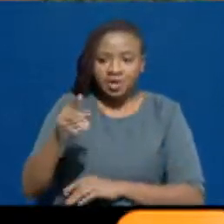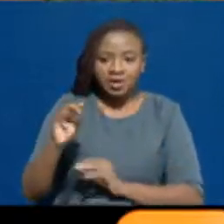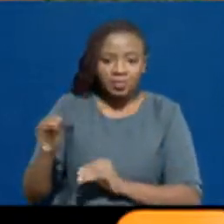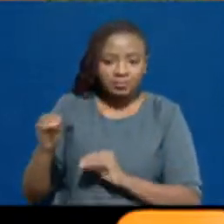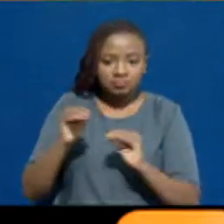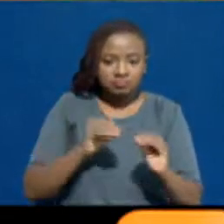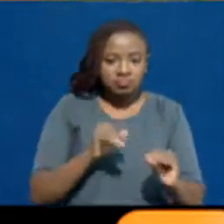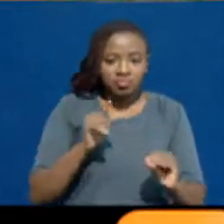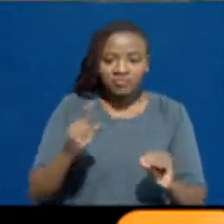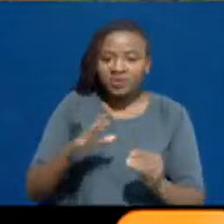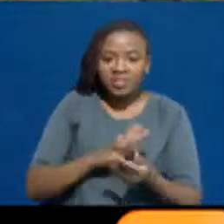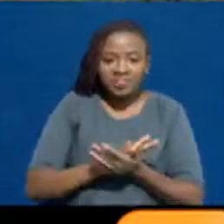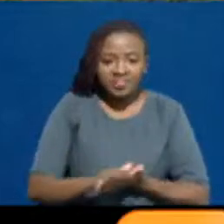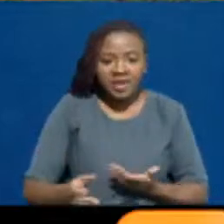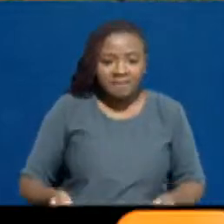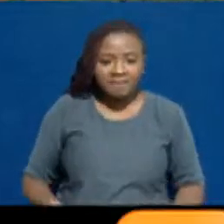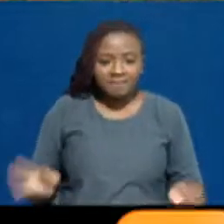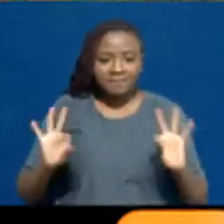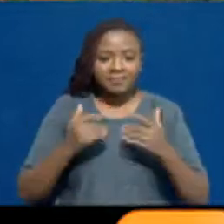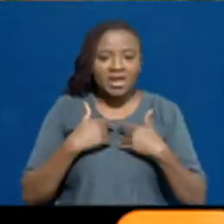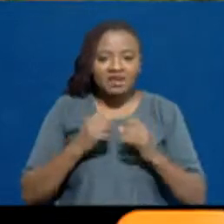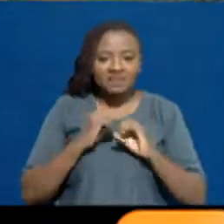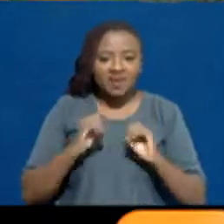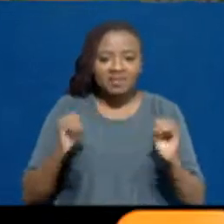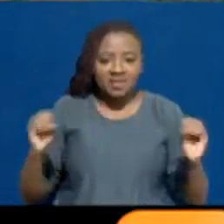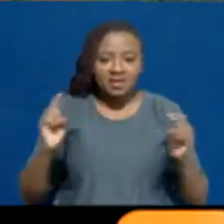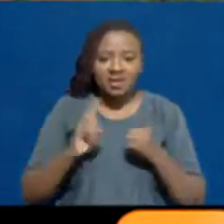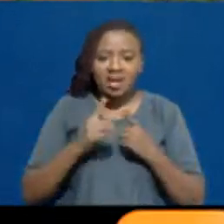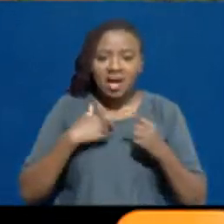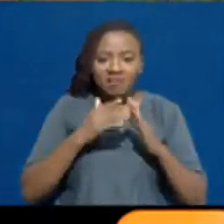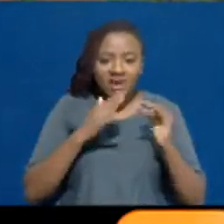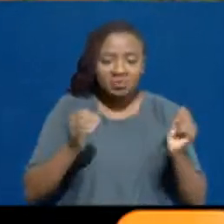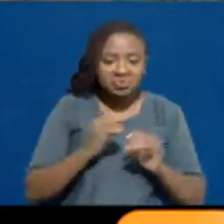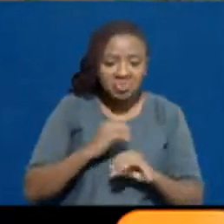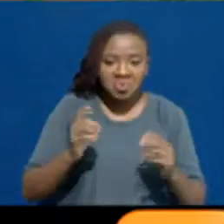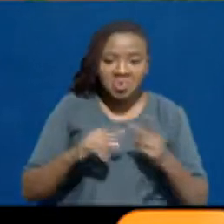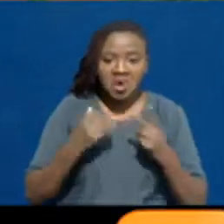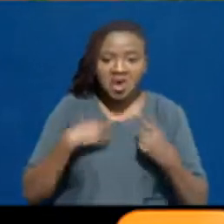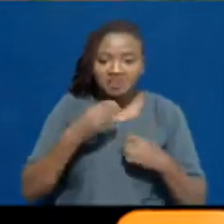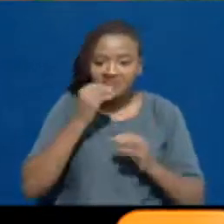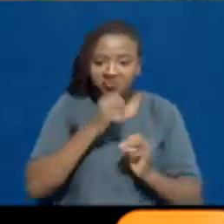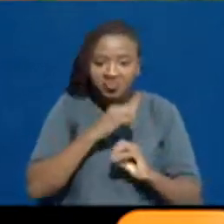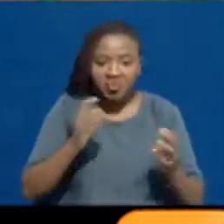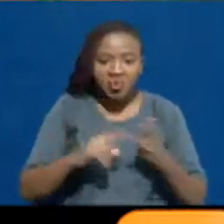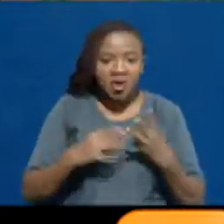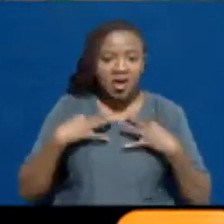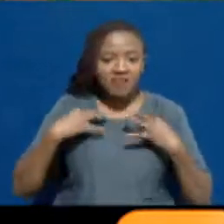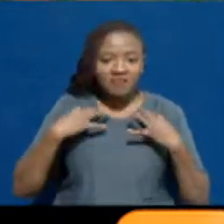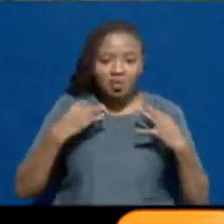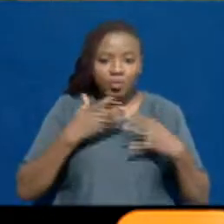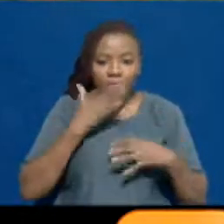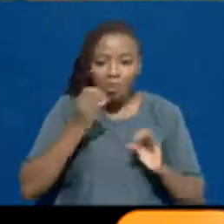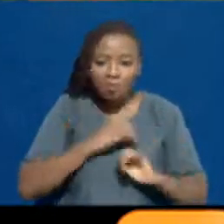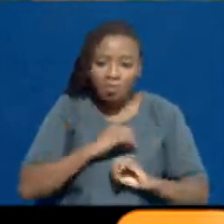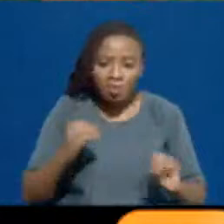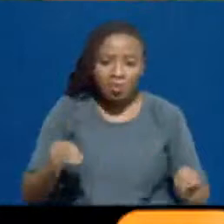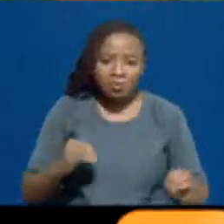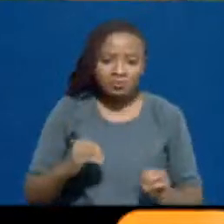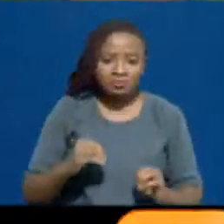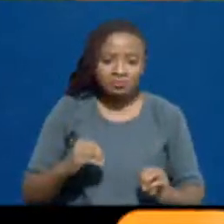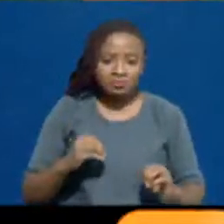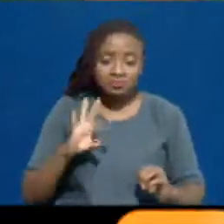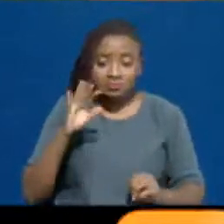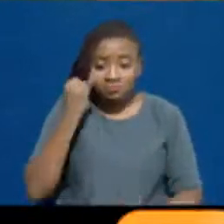that they've carried with them. They don't have shelter, they don't have food, they don't have any clothing, warm clothing for them. You